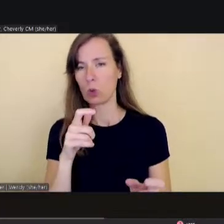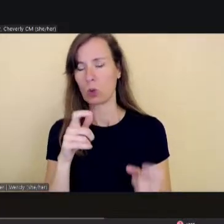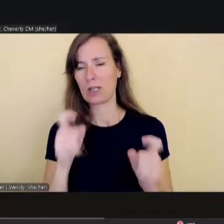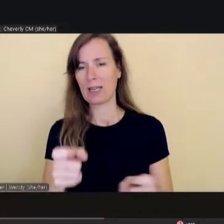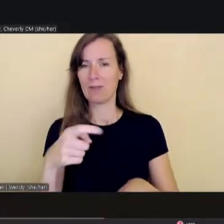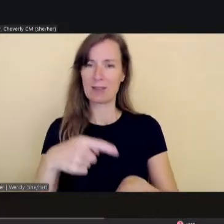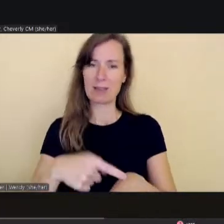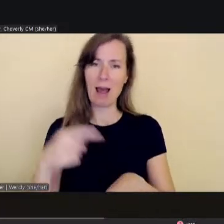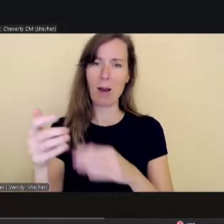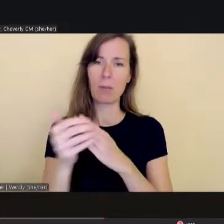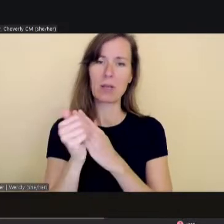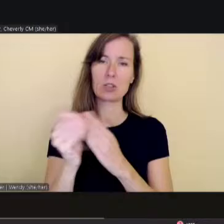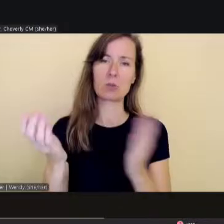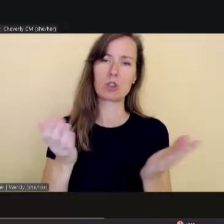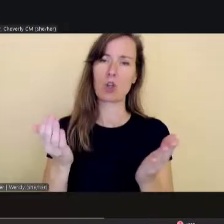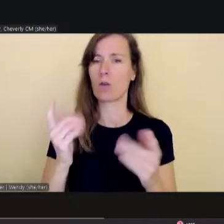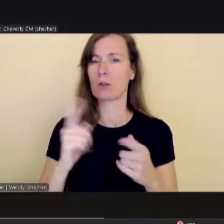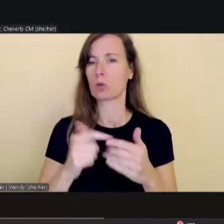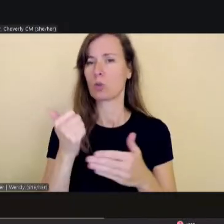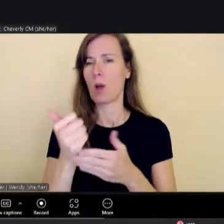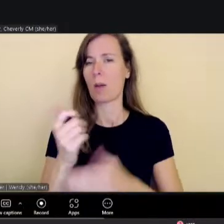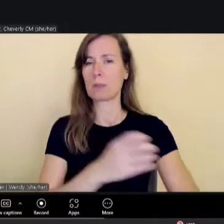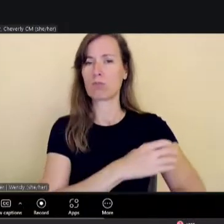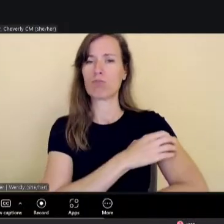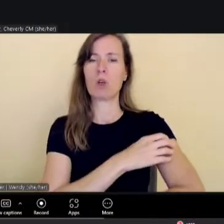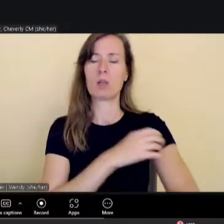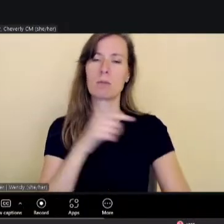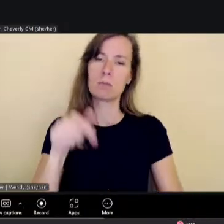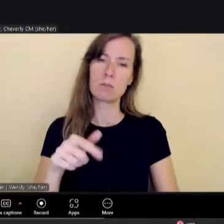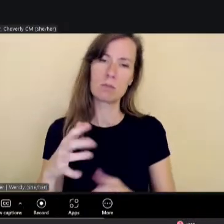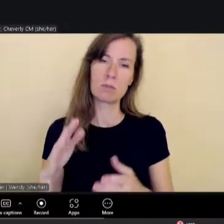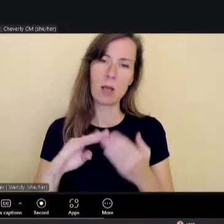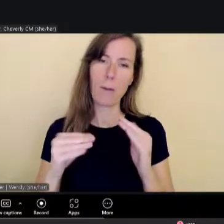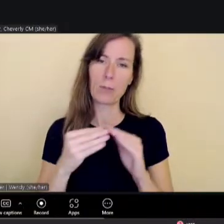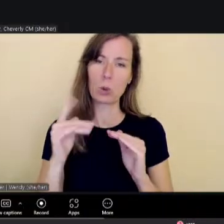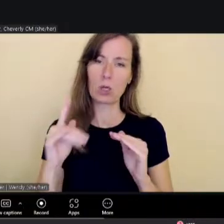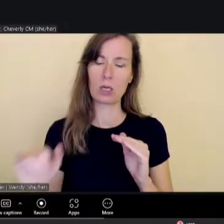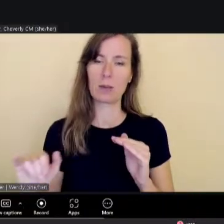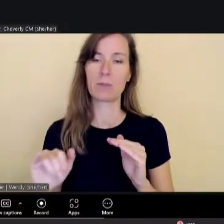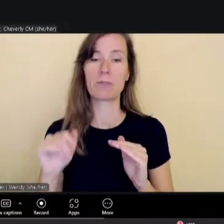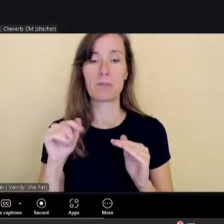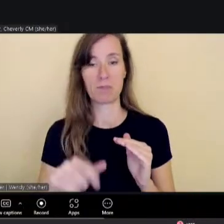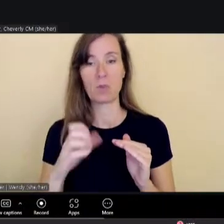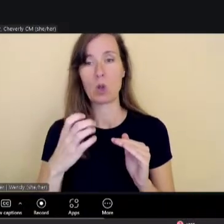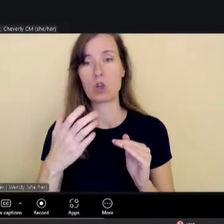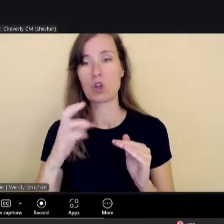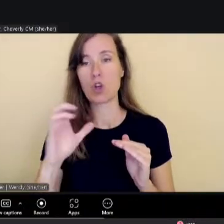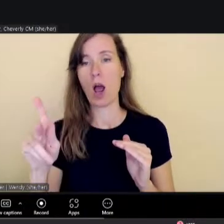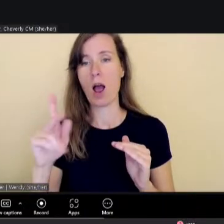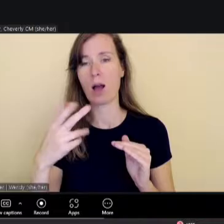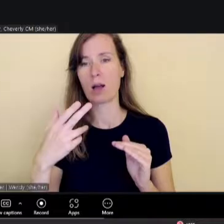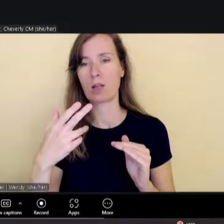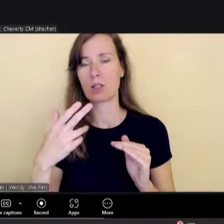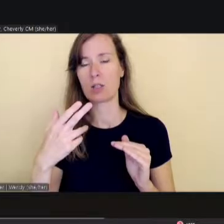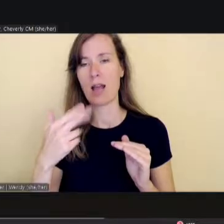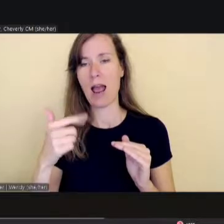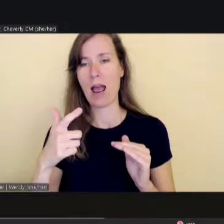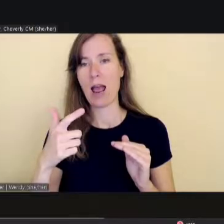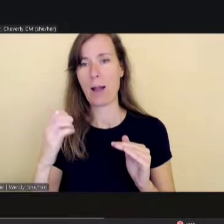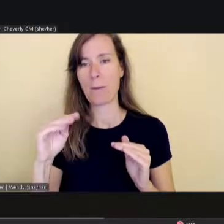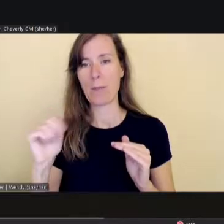our community, and whereas Charles Chuck Hageman has been a proud resident of the town of Cheverly